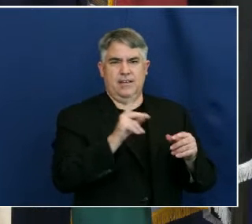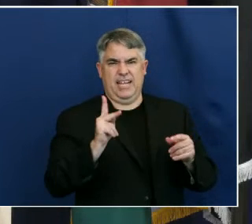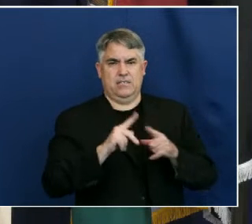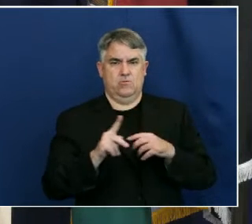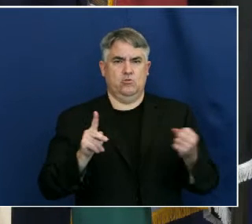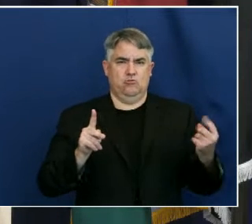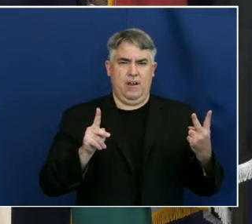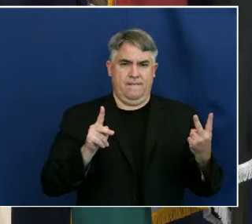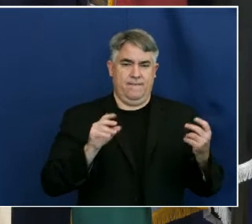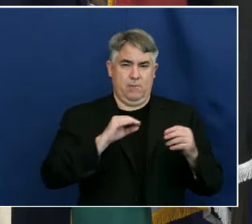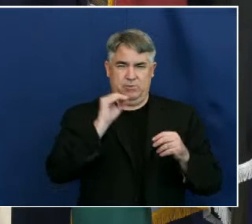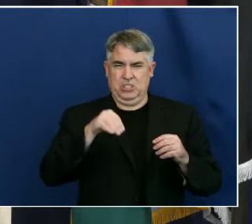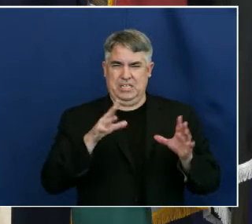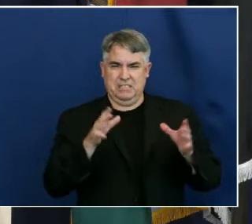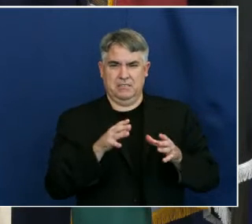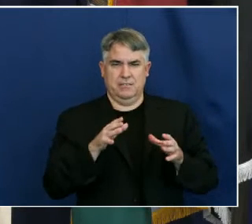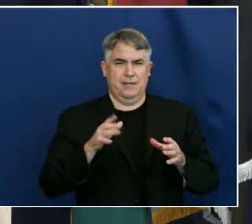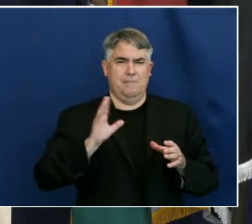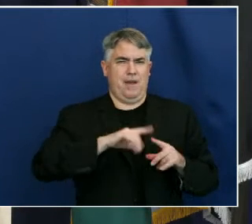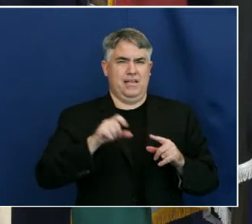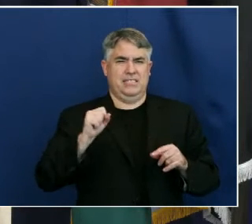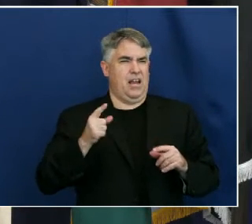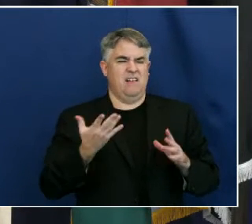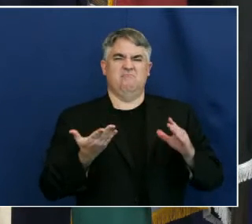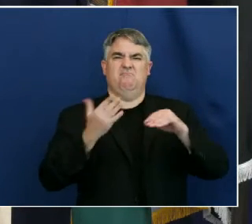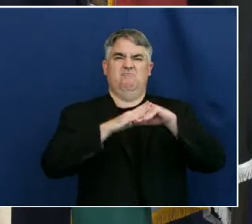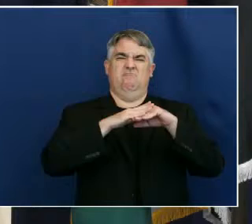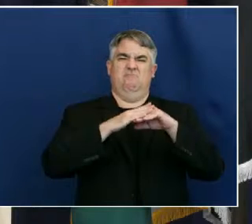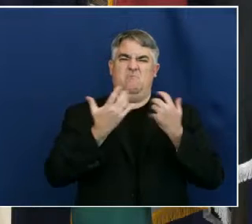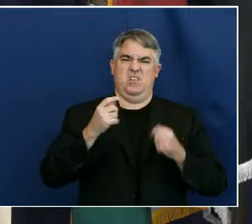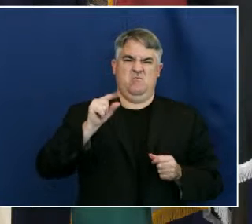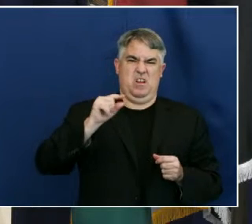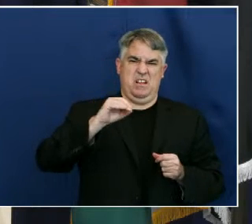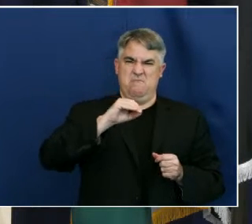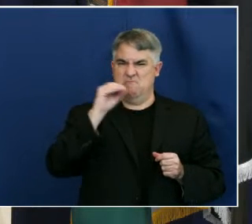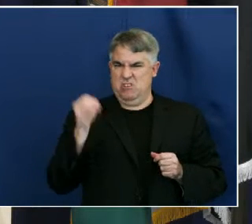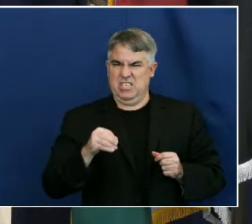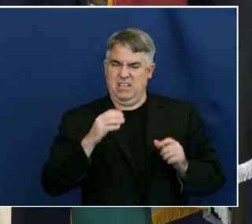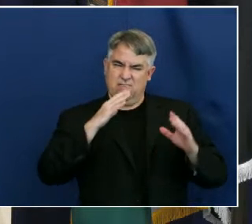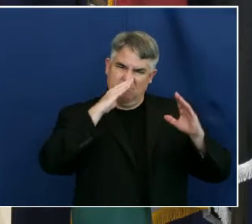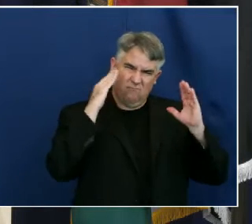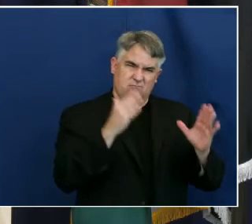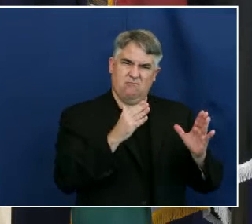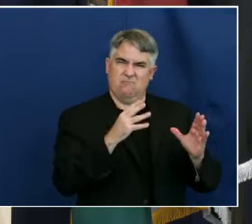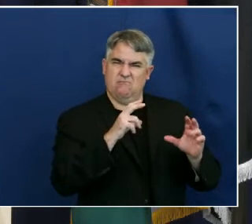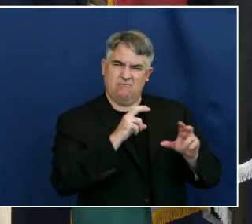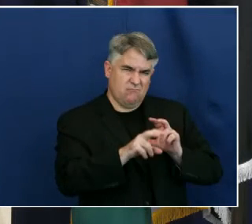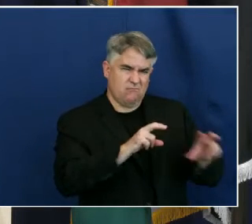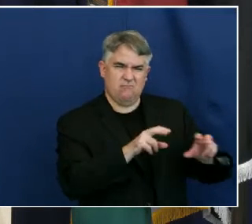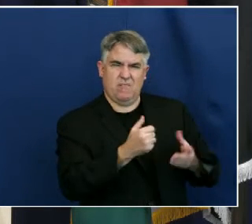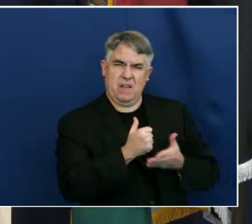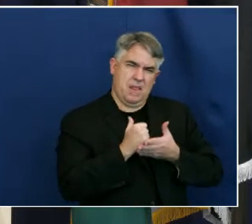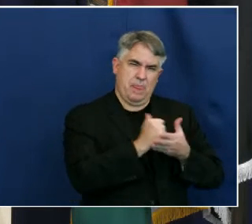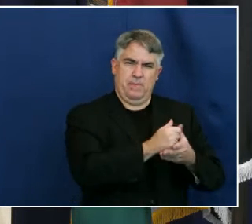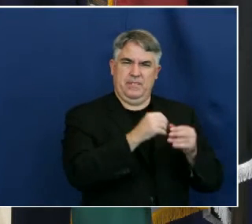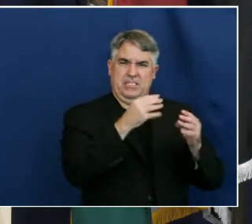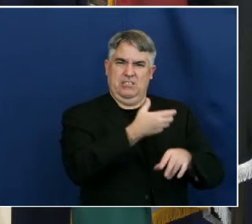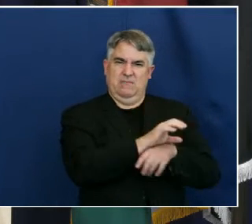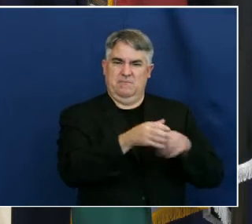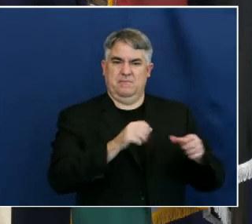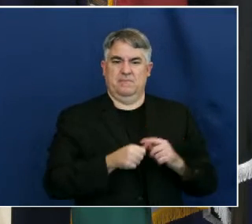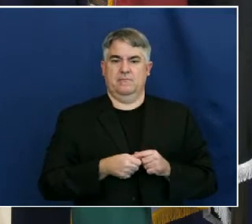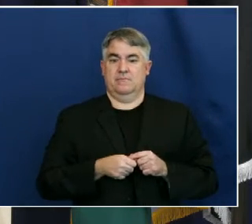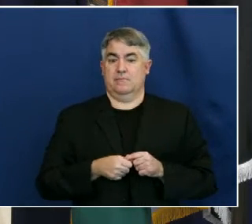the ongoing commitment of our Board of Supervisors in this county to double down on that and allocate 20% speaks volumes,